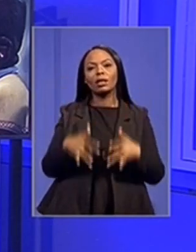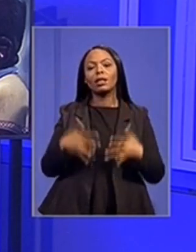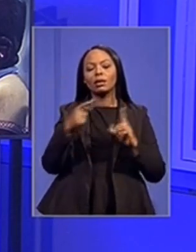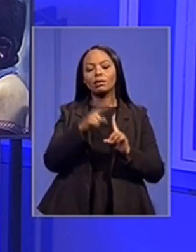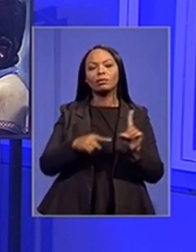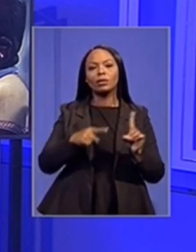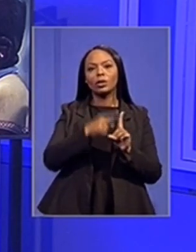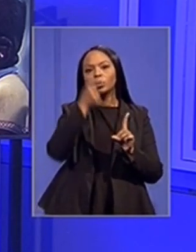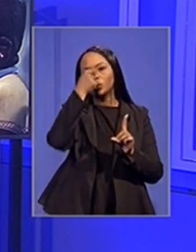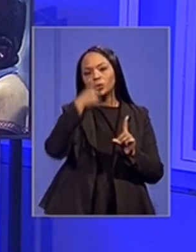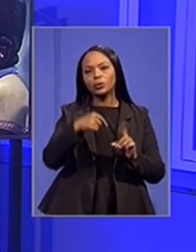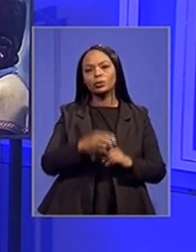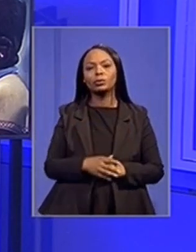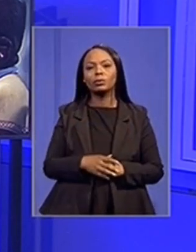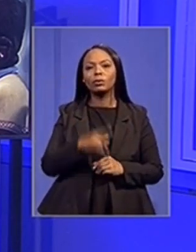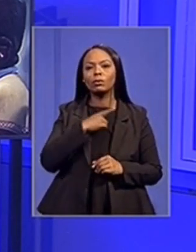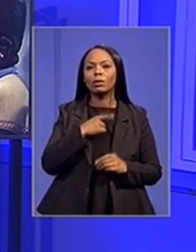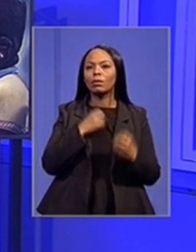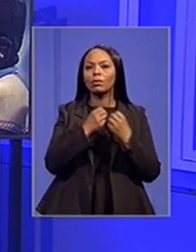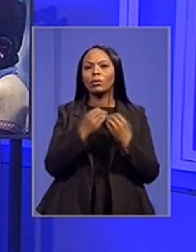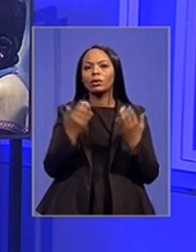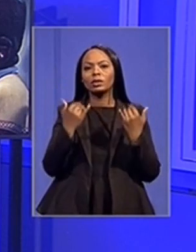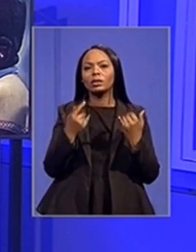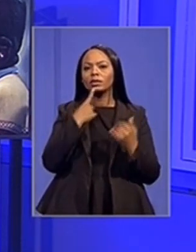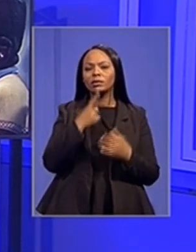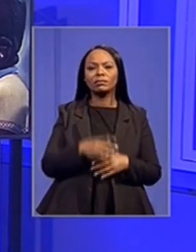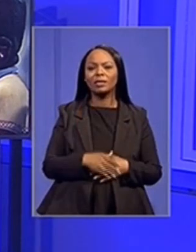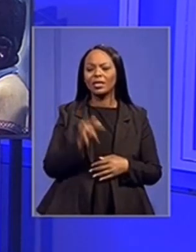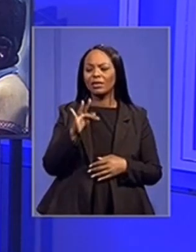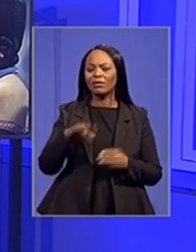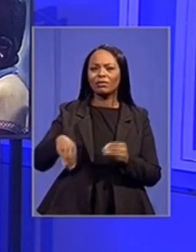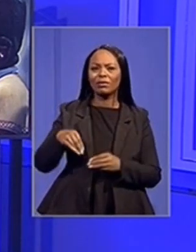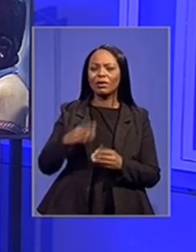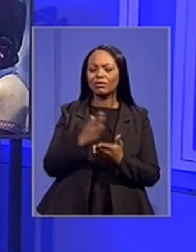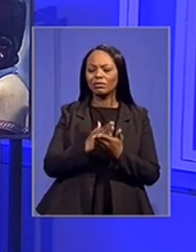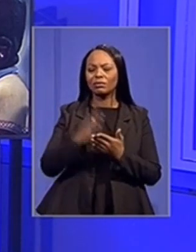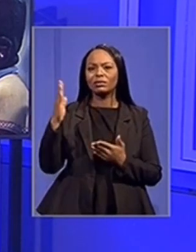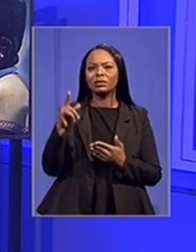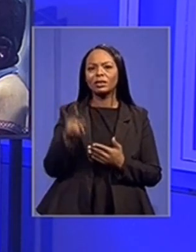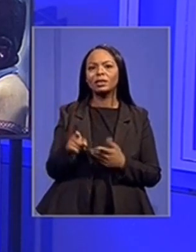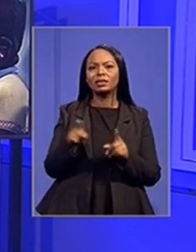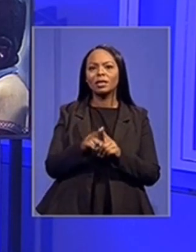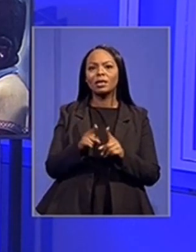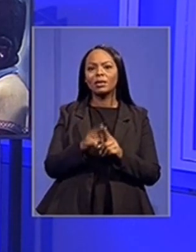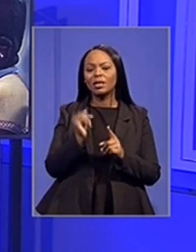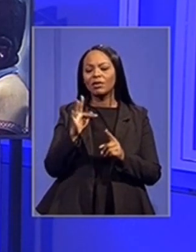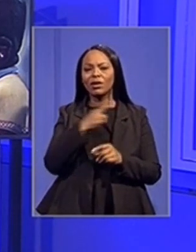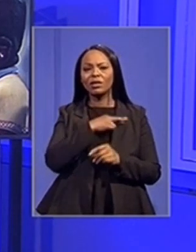boletseng a ne a sa dumellane ditlwaelo tse sa ananeleheng e seng fela tsa borabe empa le tsa tumelo.